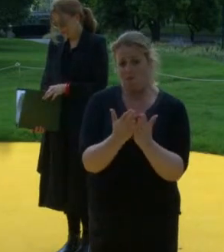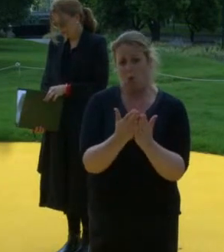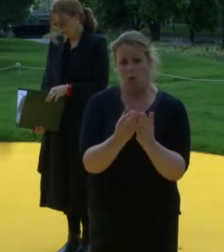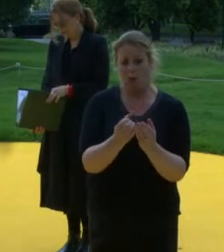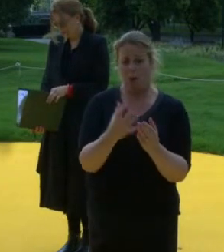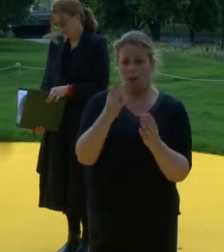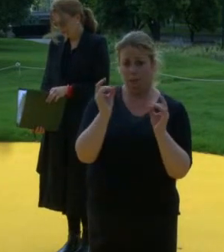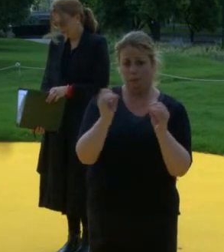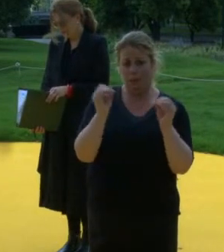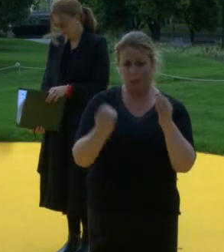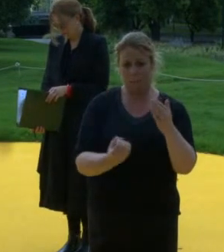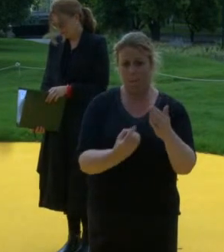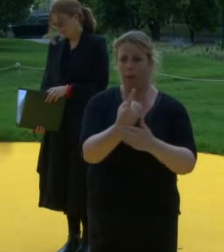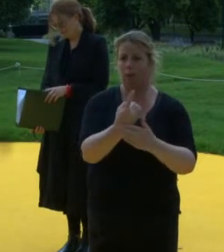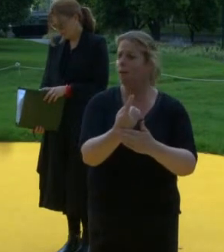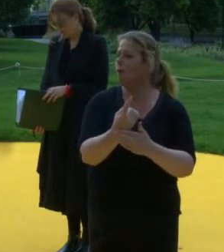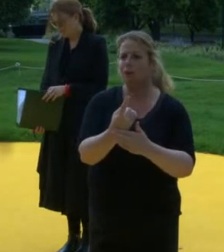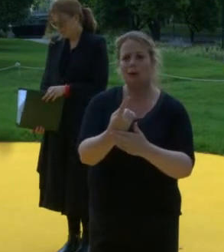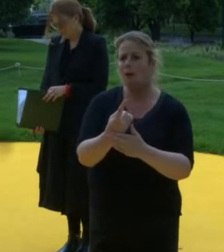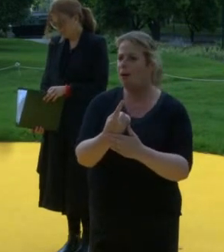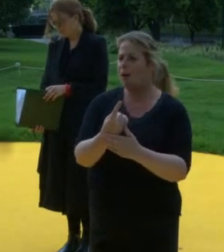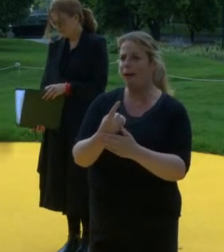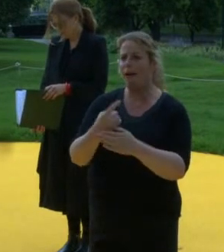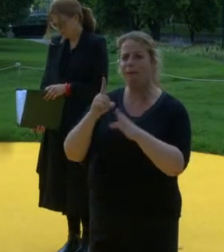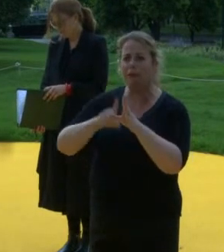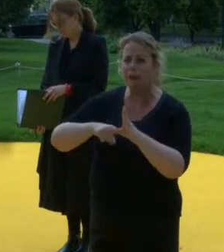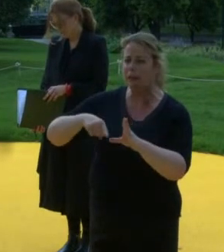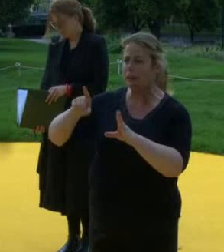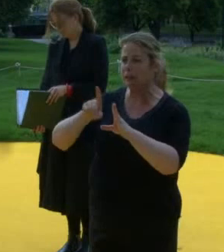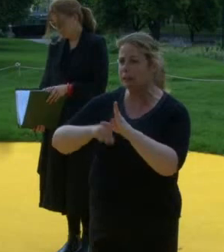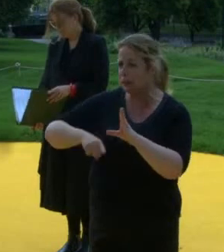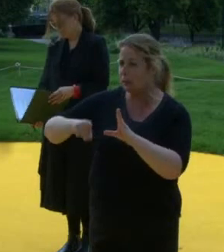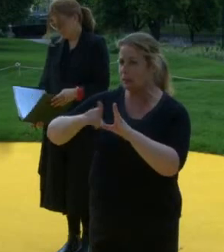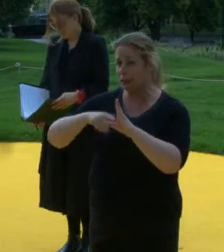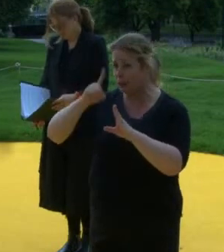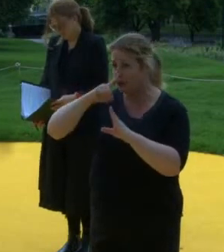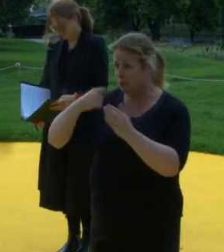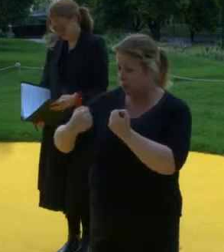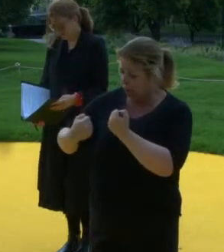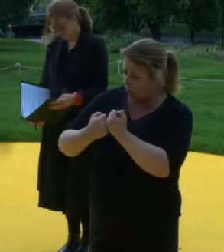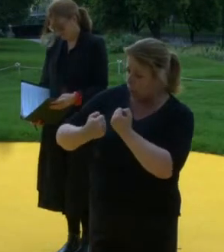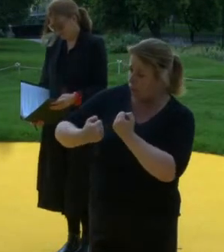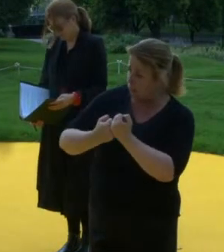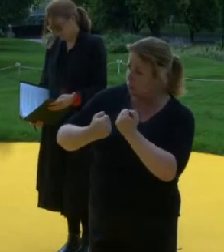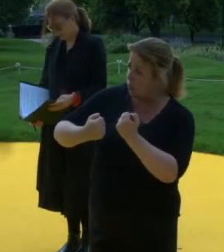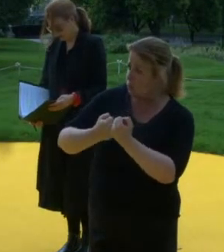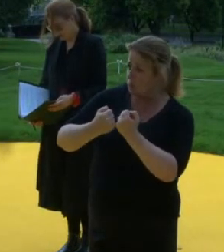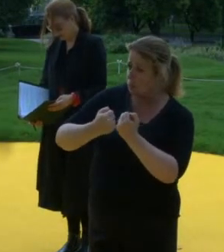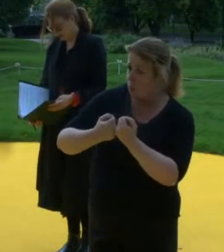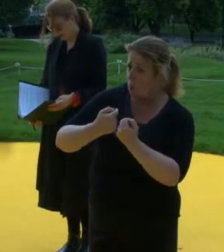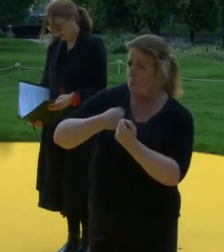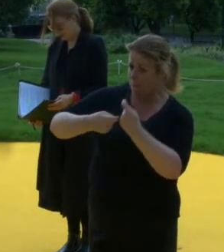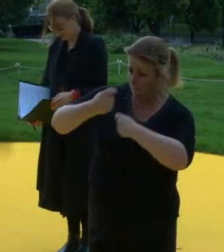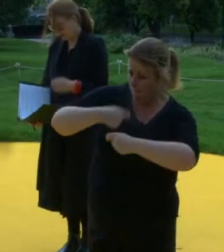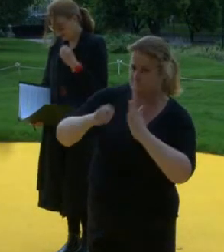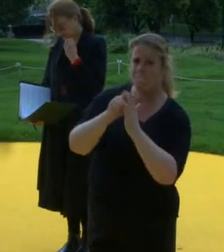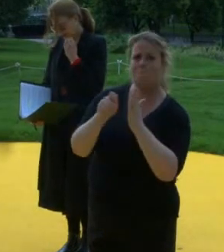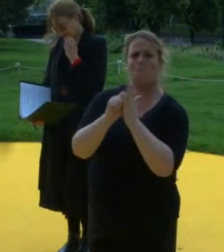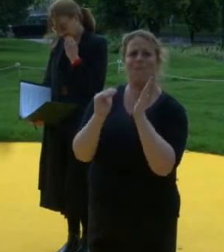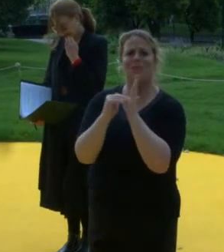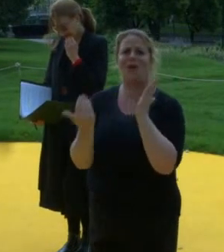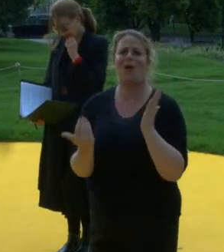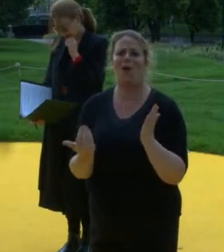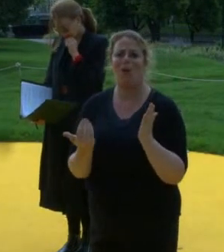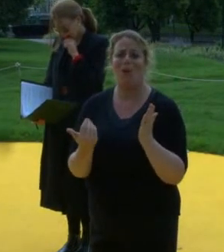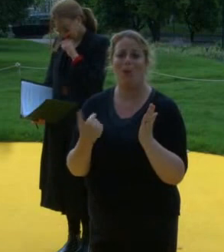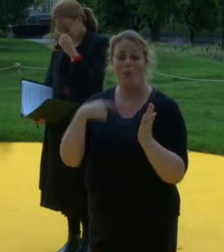had literally decades worth of people who have stood beside me and held my hand and made me the writer that I am today. I don't have